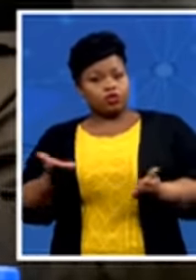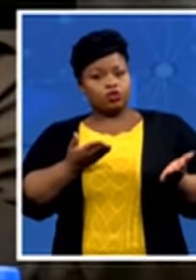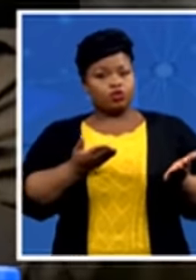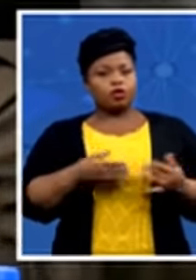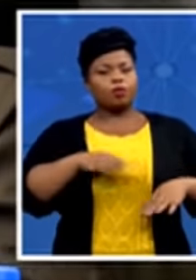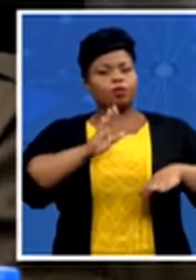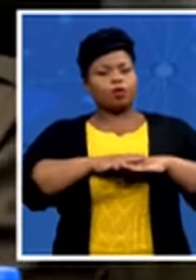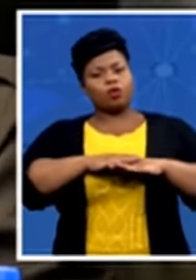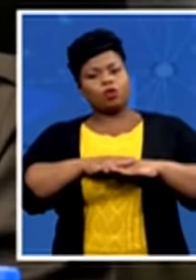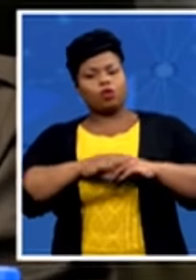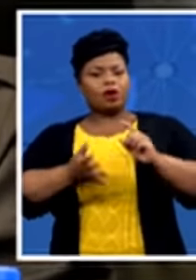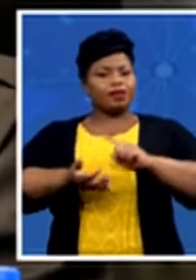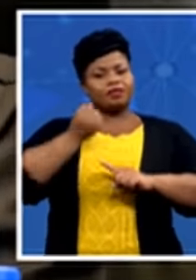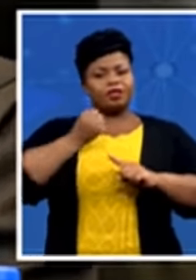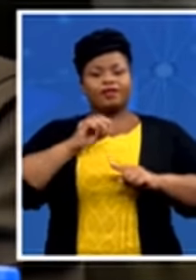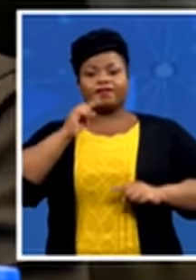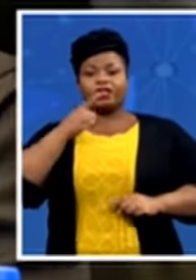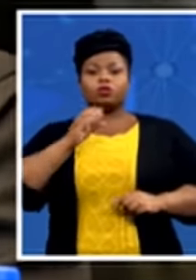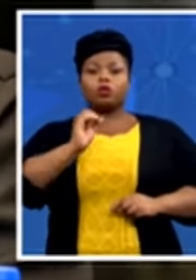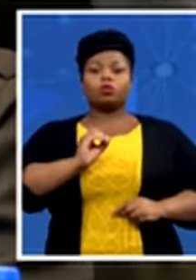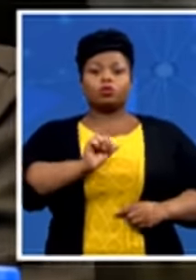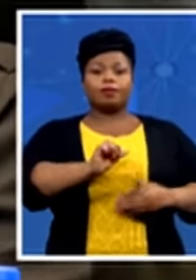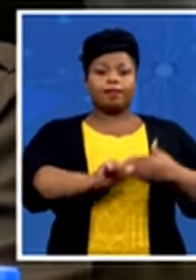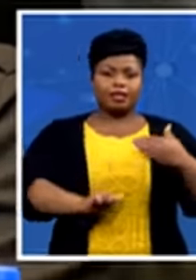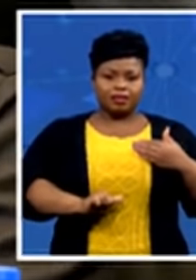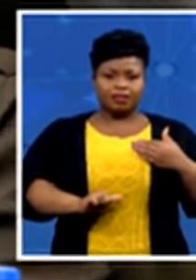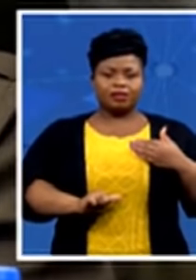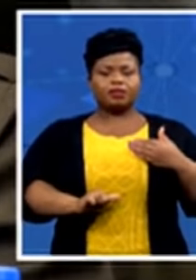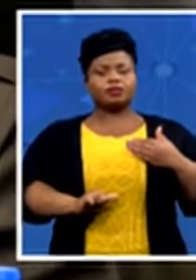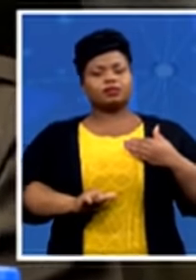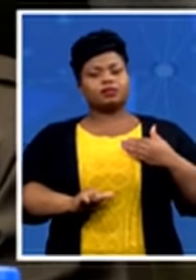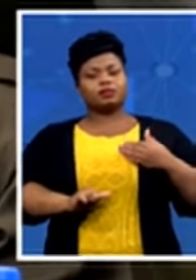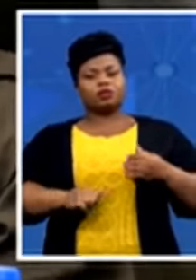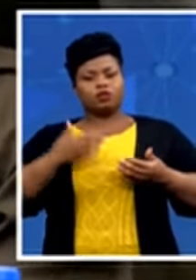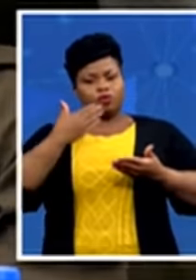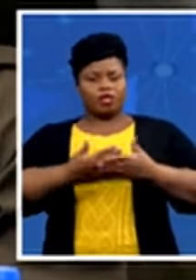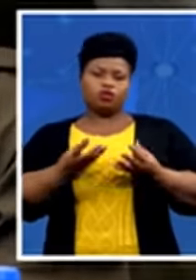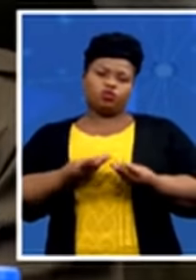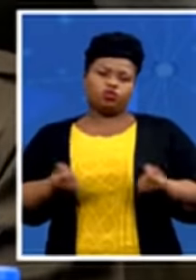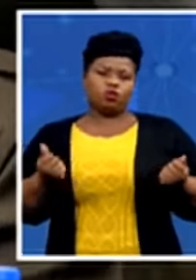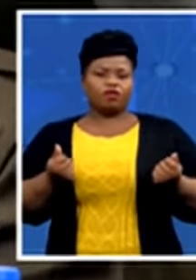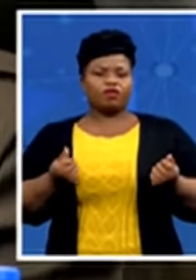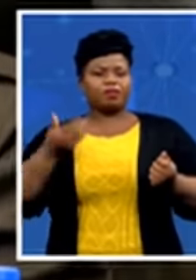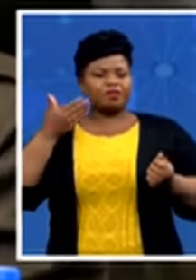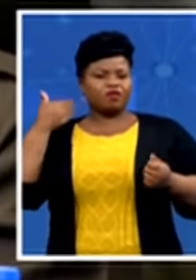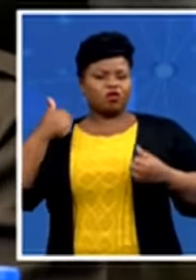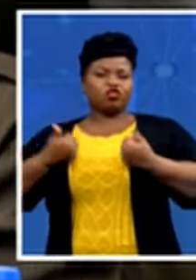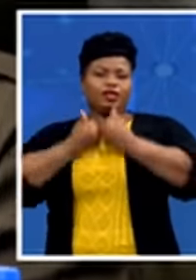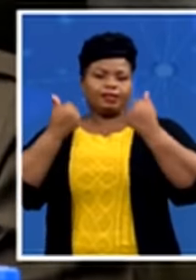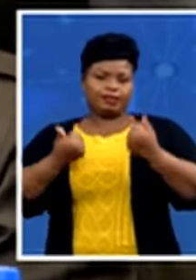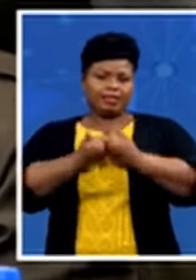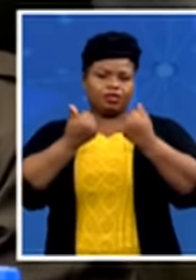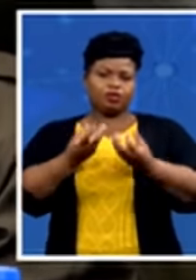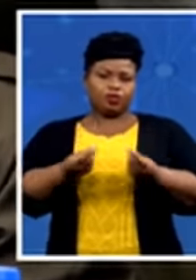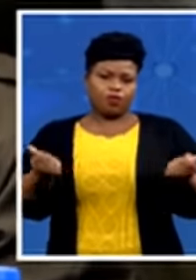of October, we will be able to address some of these particular challenges. We believe that the